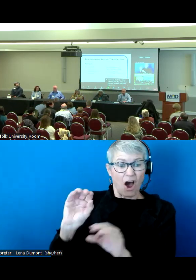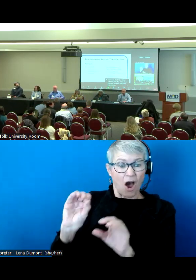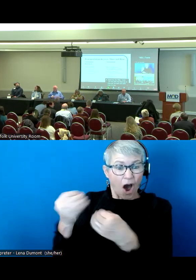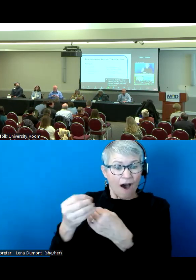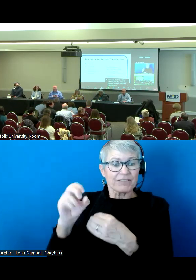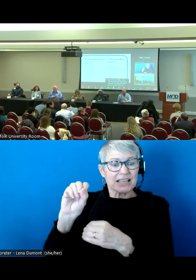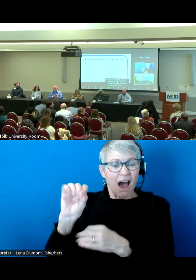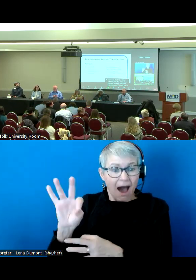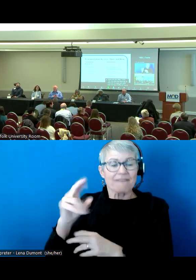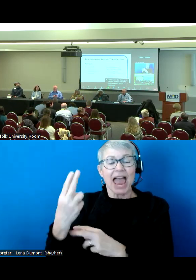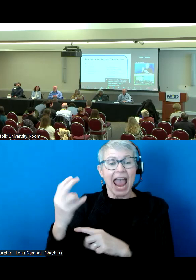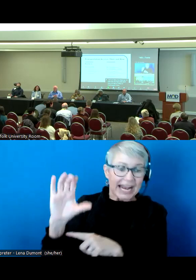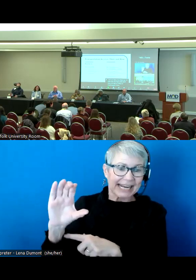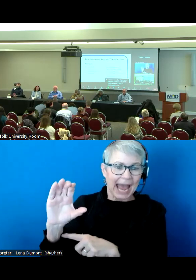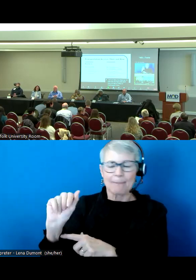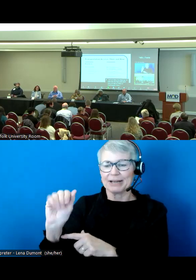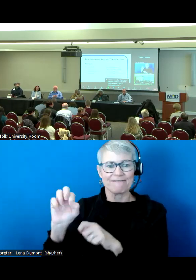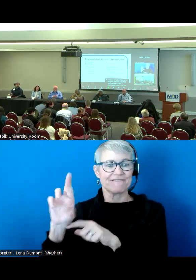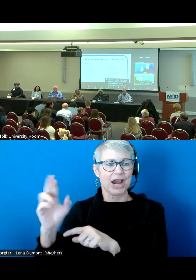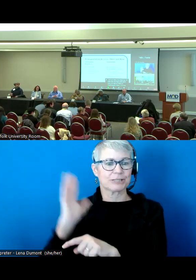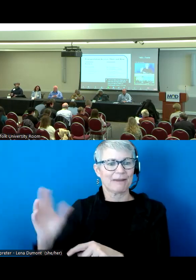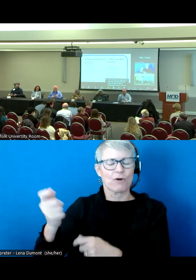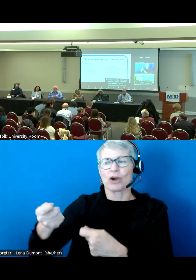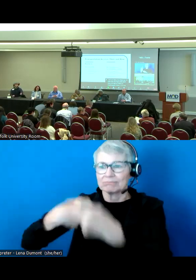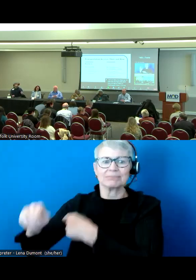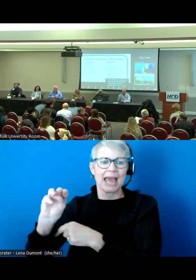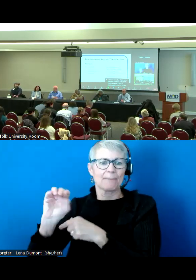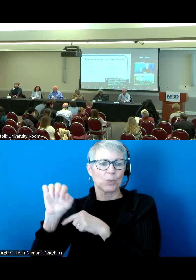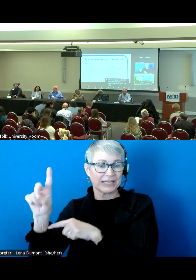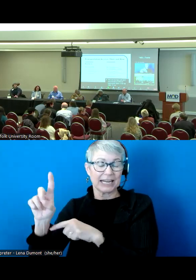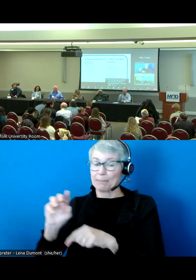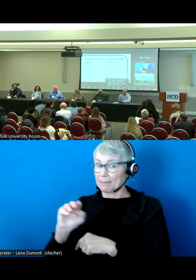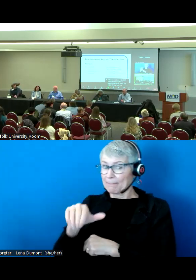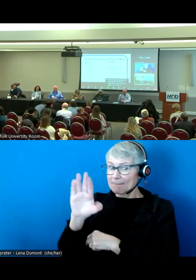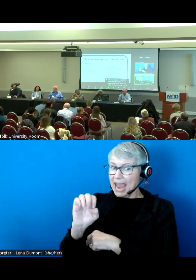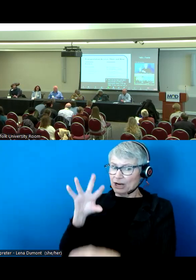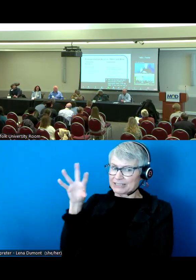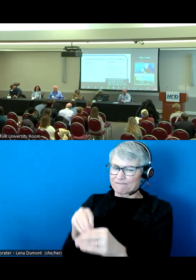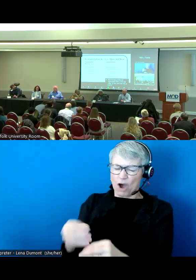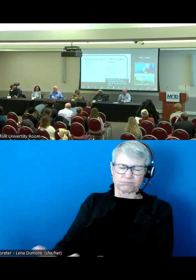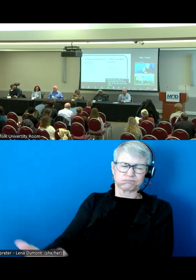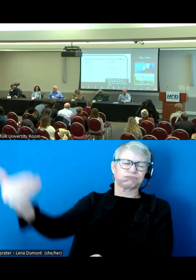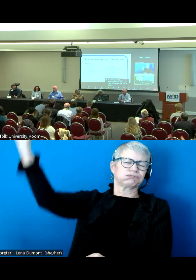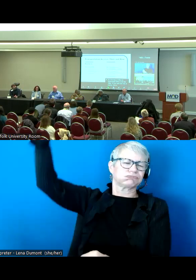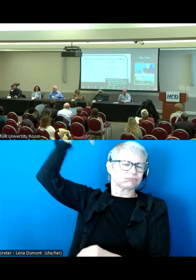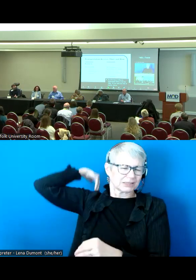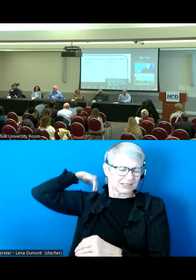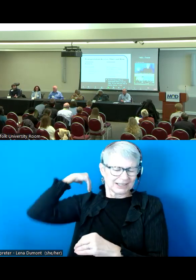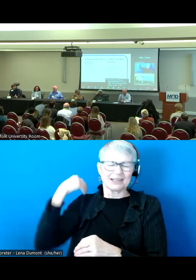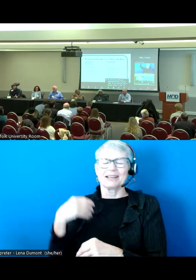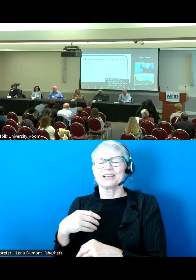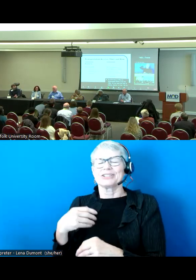late 1980s. So you need that kind of stability. Maybe to close this out, we have limited time,